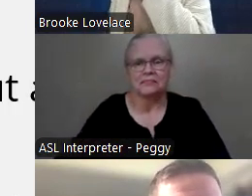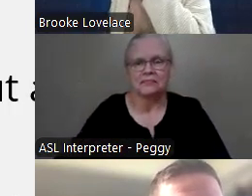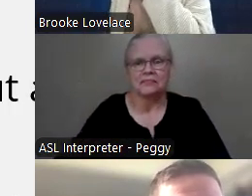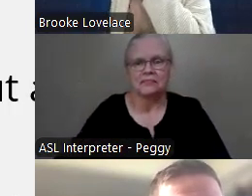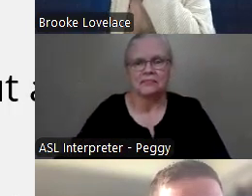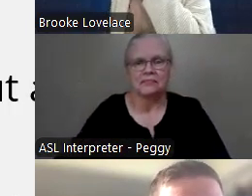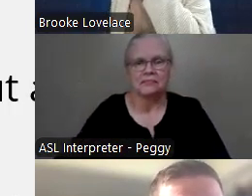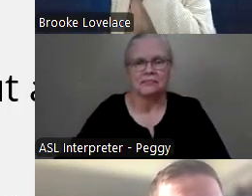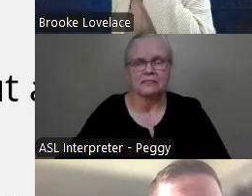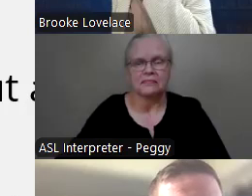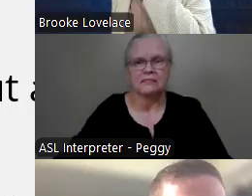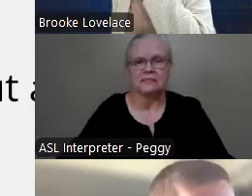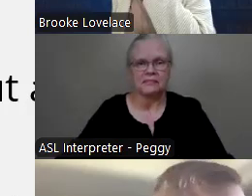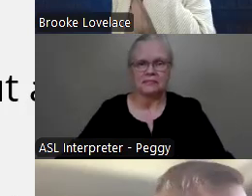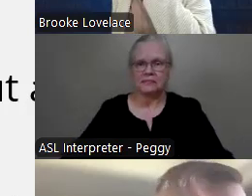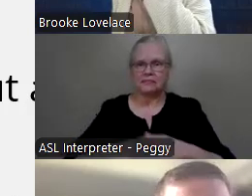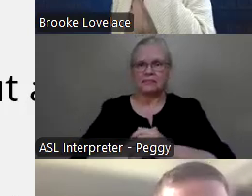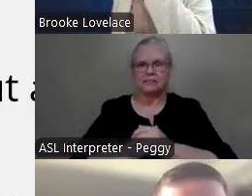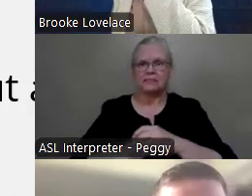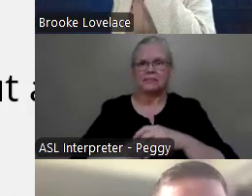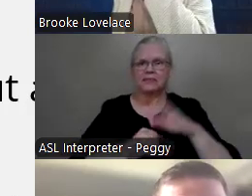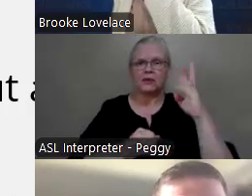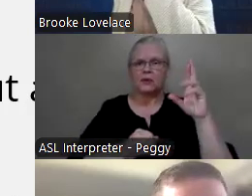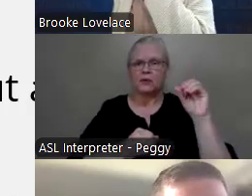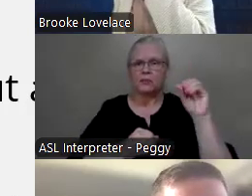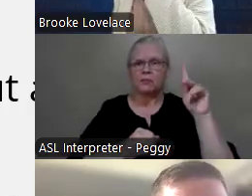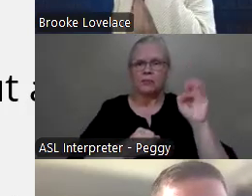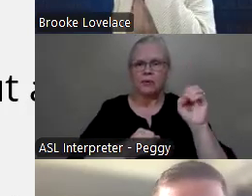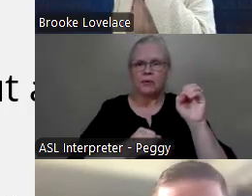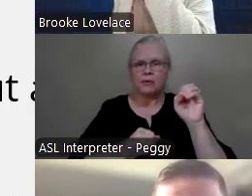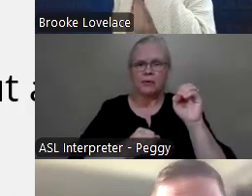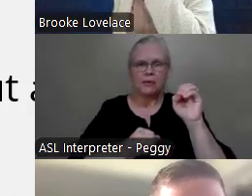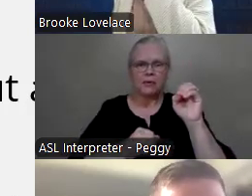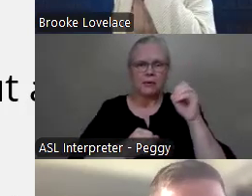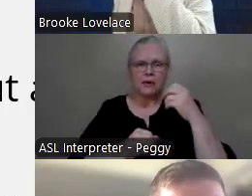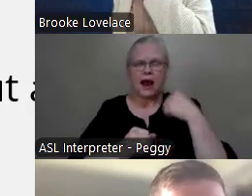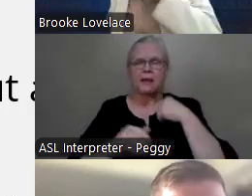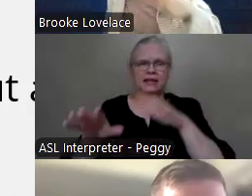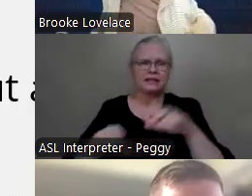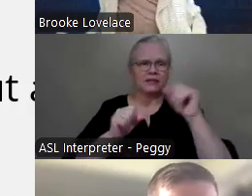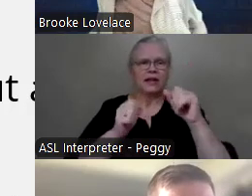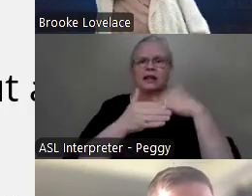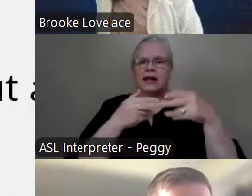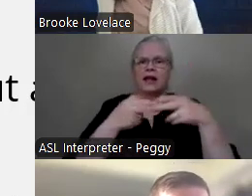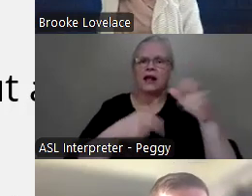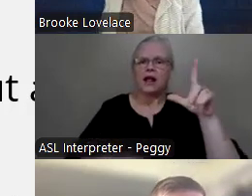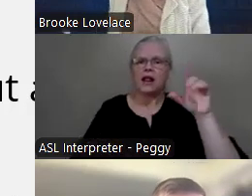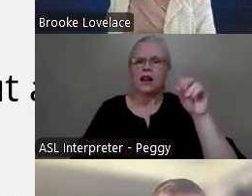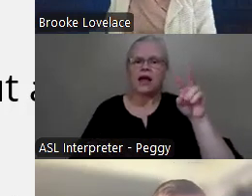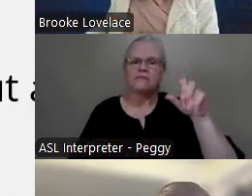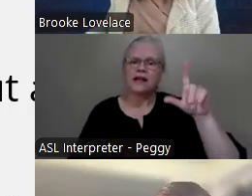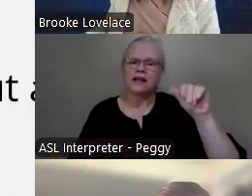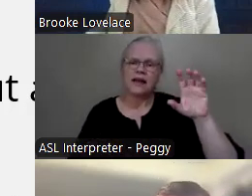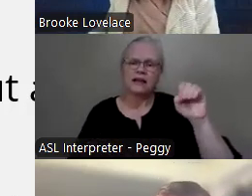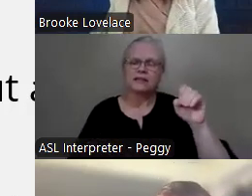Great, okay. Thanks, George. Yeah, I think I'm going to take over for these next couple of slides. I'm Brooke Lovelace, Executive Director of